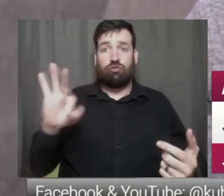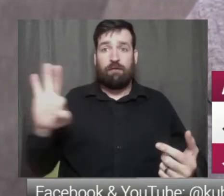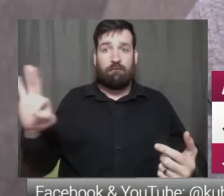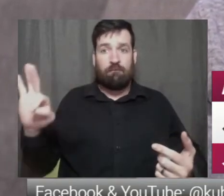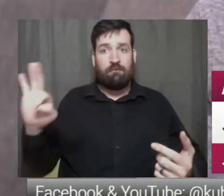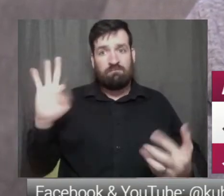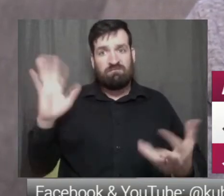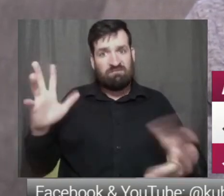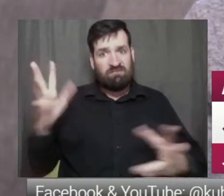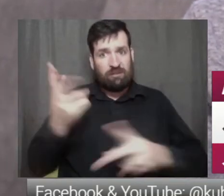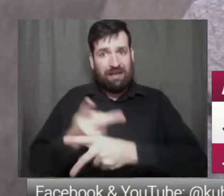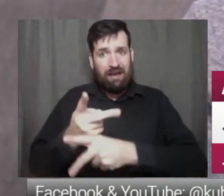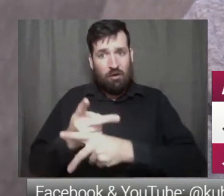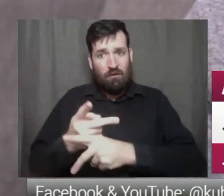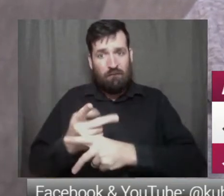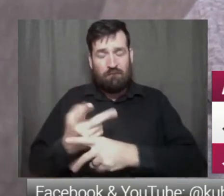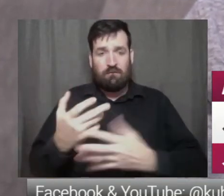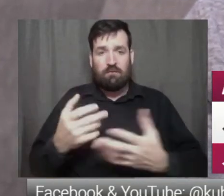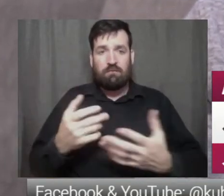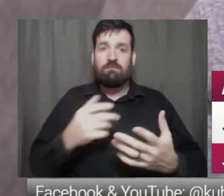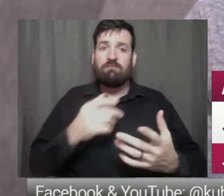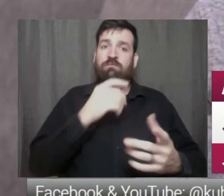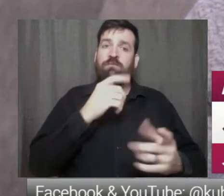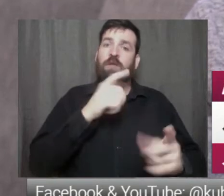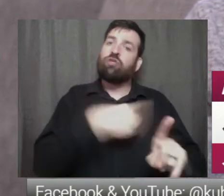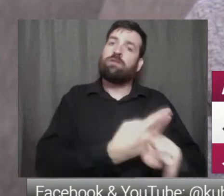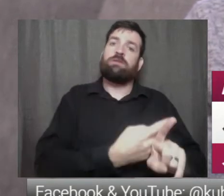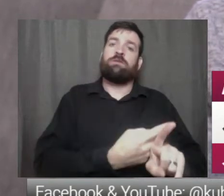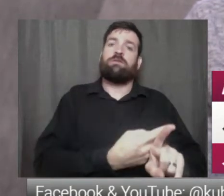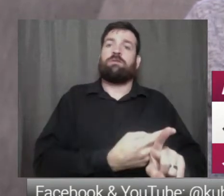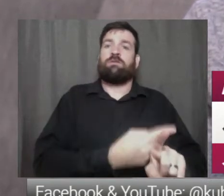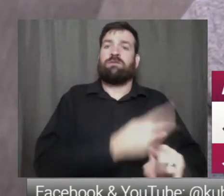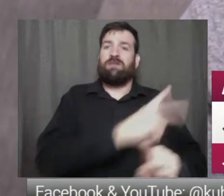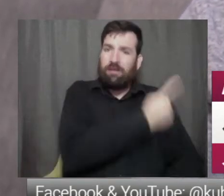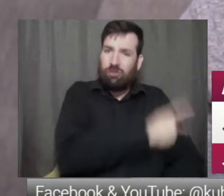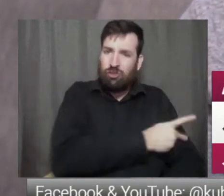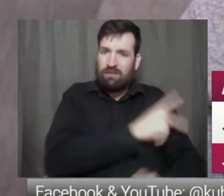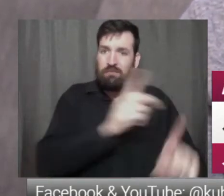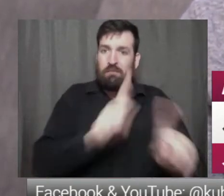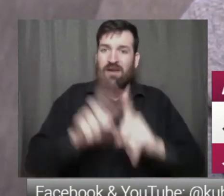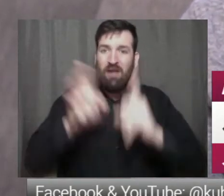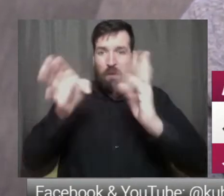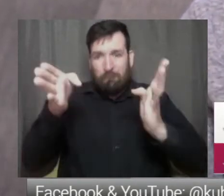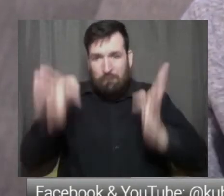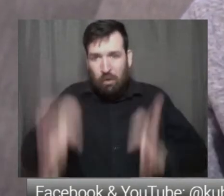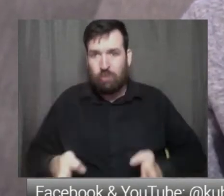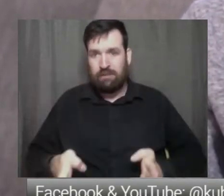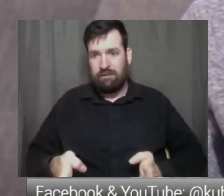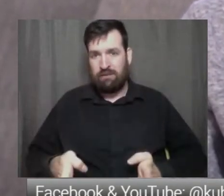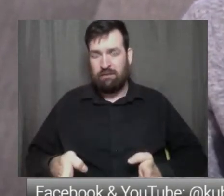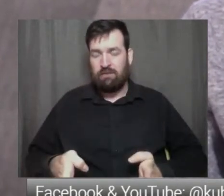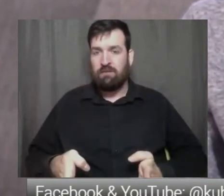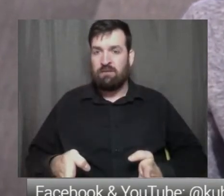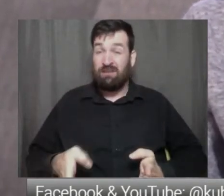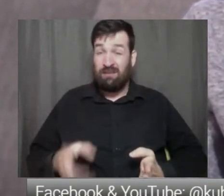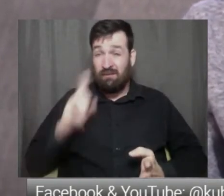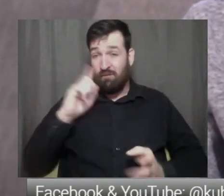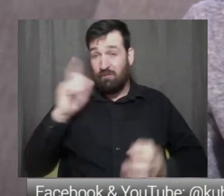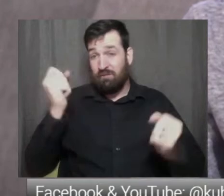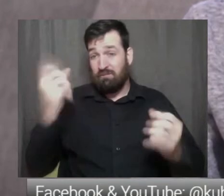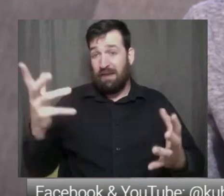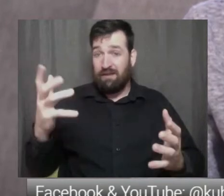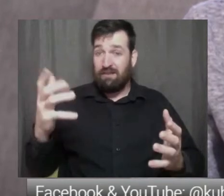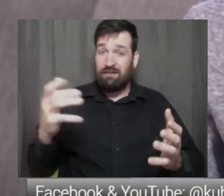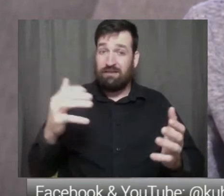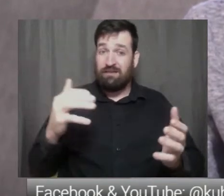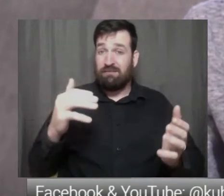of, not just, as a patient, but as a person. And I think that's hard for a lot of medical people,